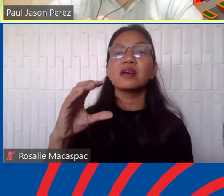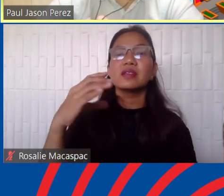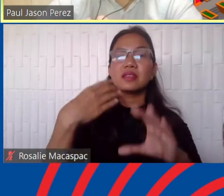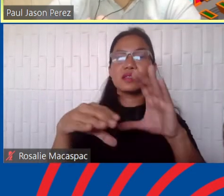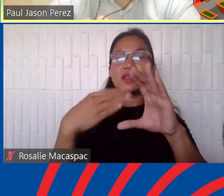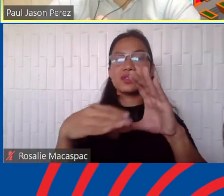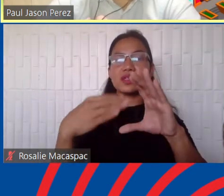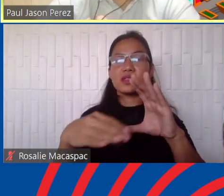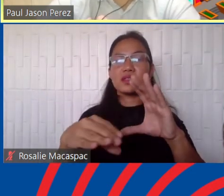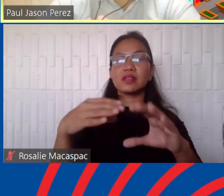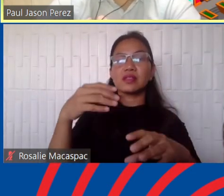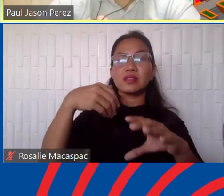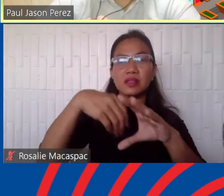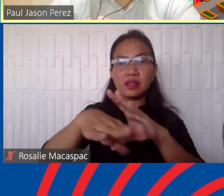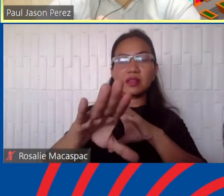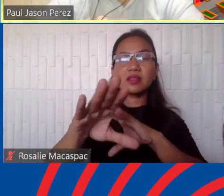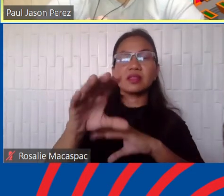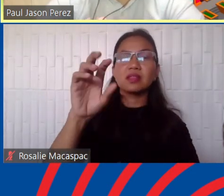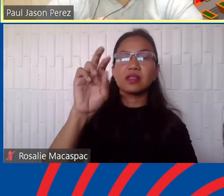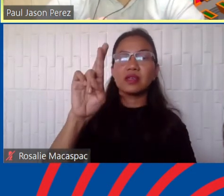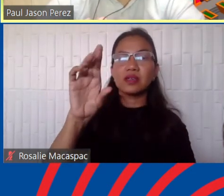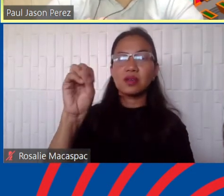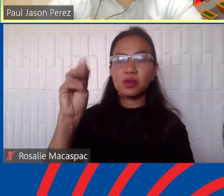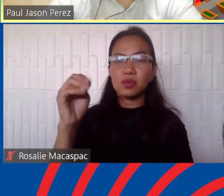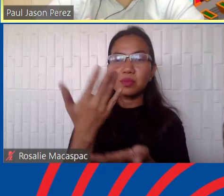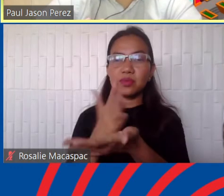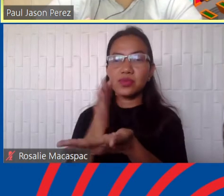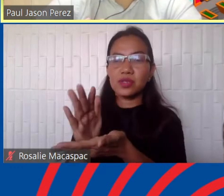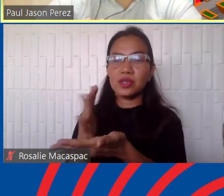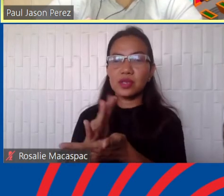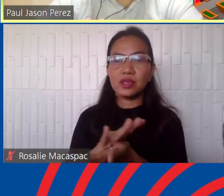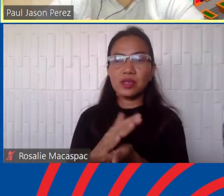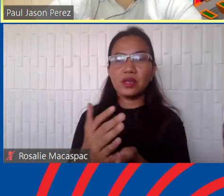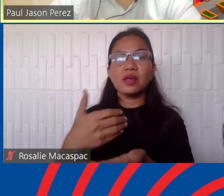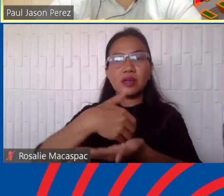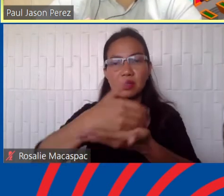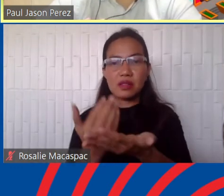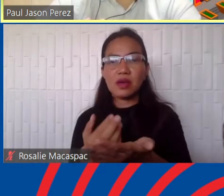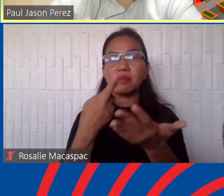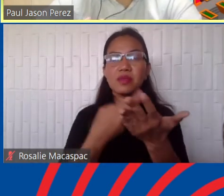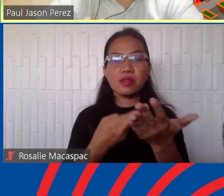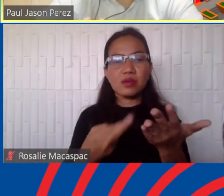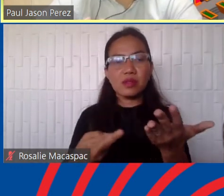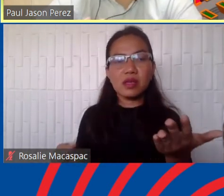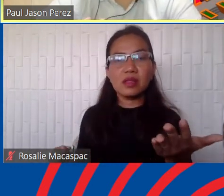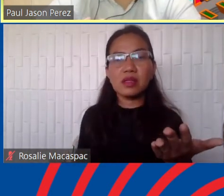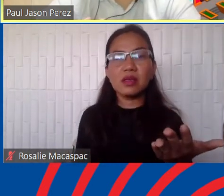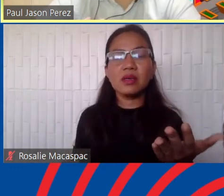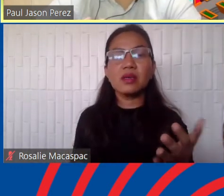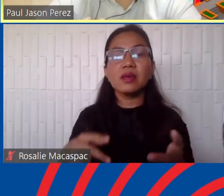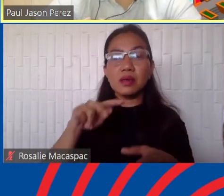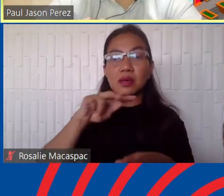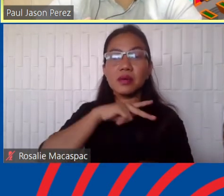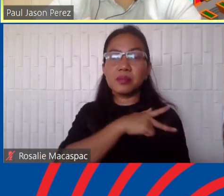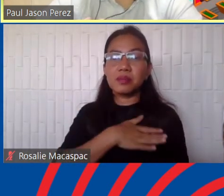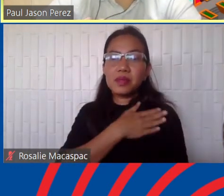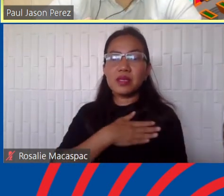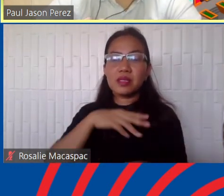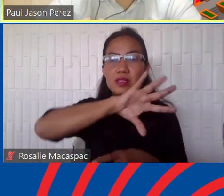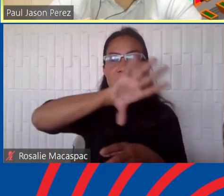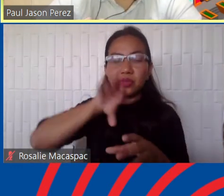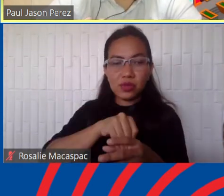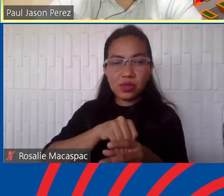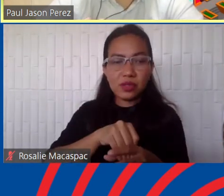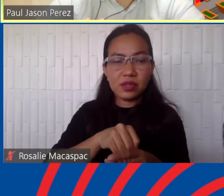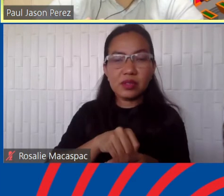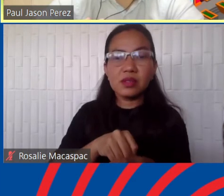more than that. We can share a lot of resources over Slack. So please join sa Slack. We